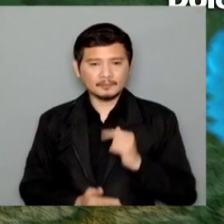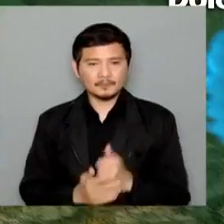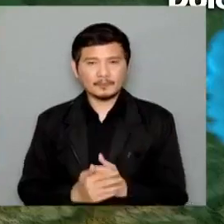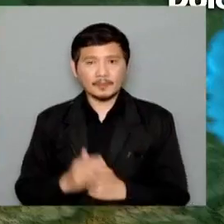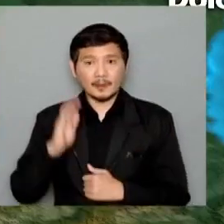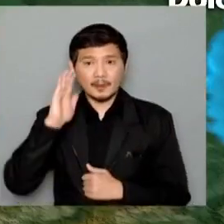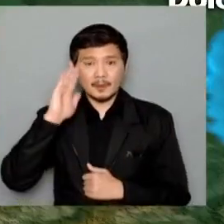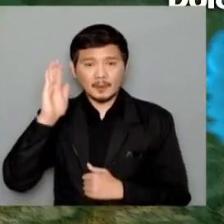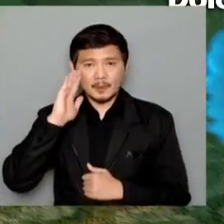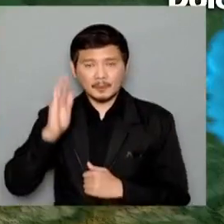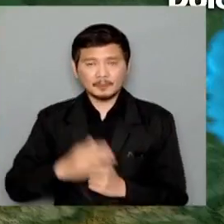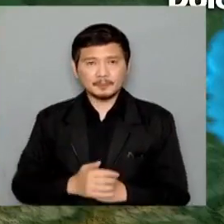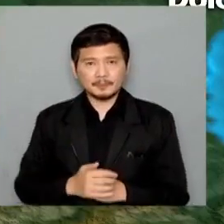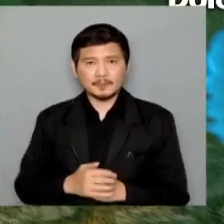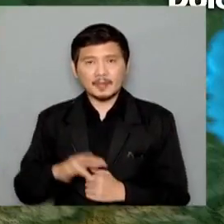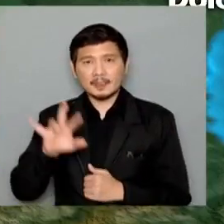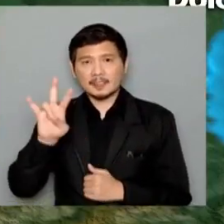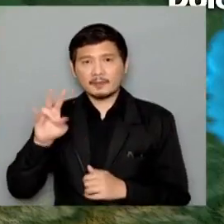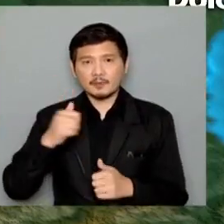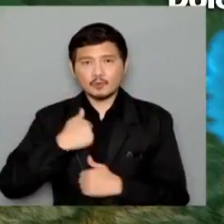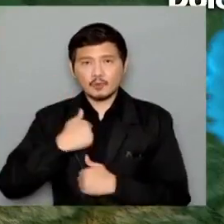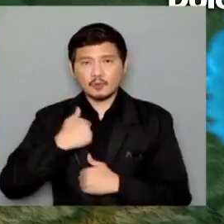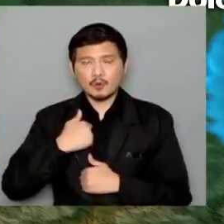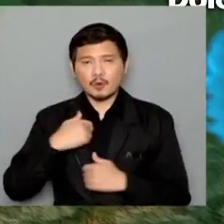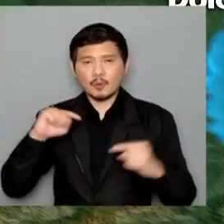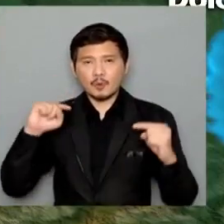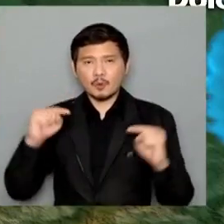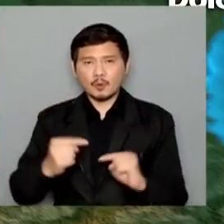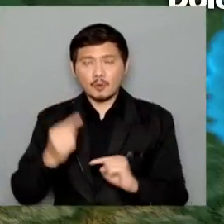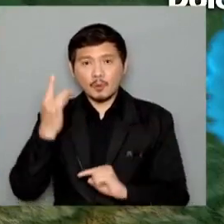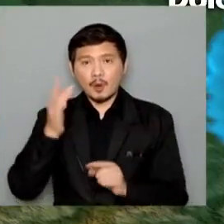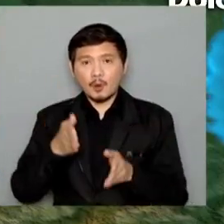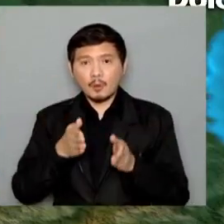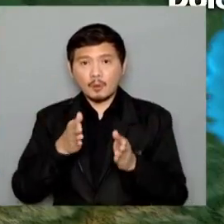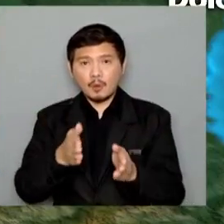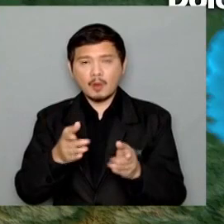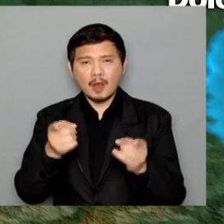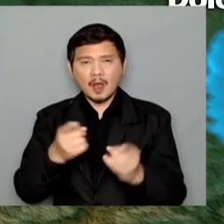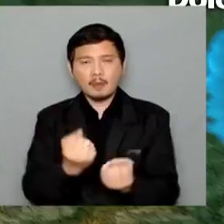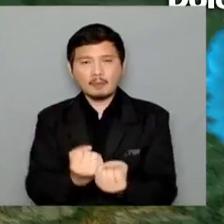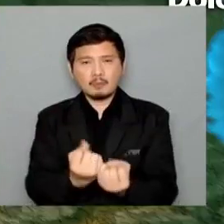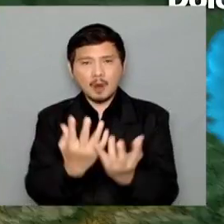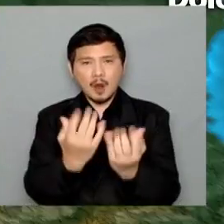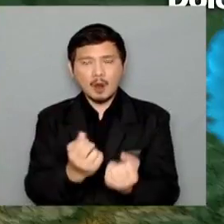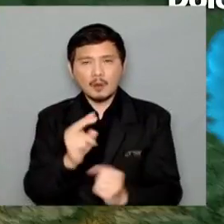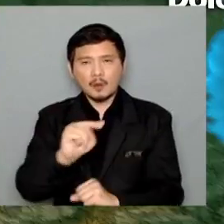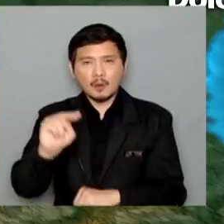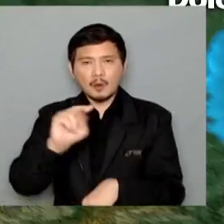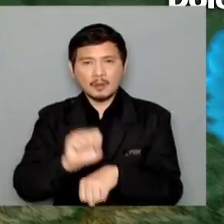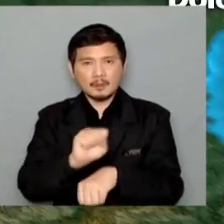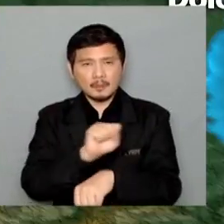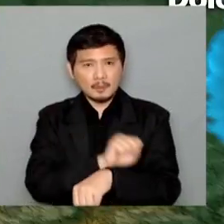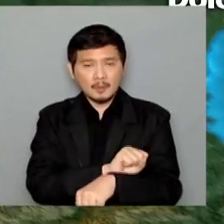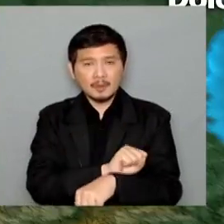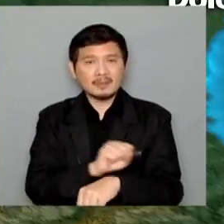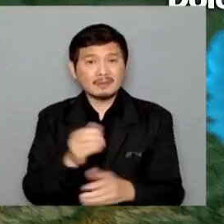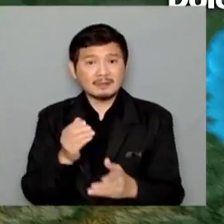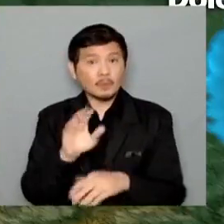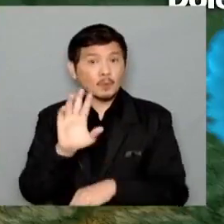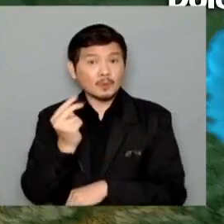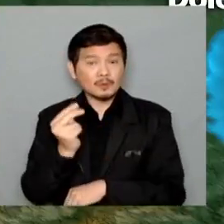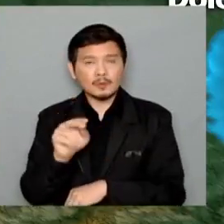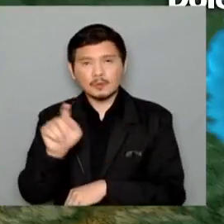were wounded in a roadside blast in Barangay Magsaysay, Mapanas, in northern Samar on Tuesday morning. 2 of the soldiers are in